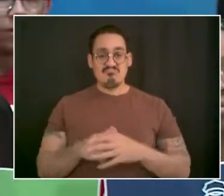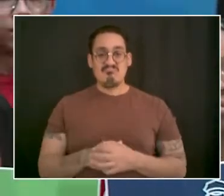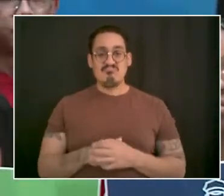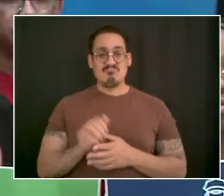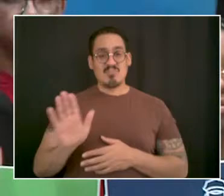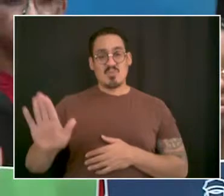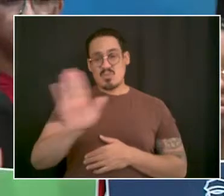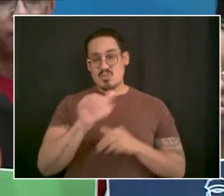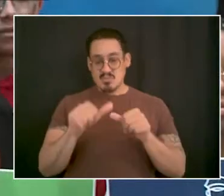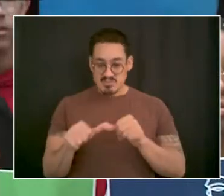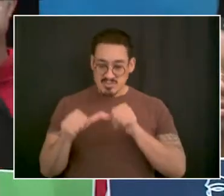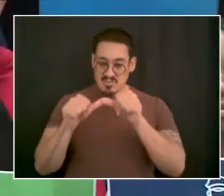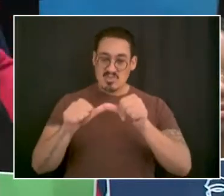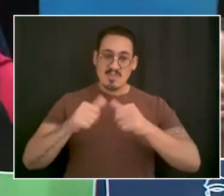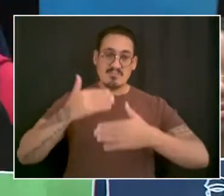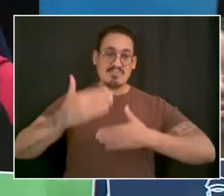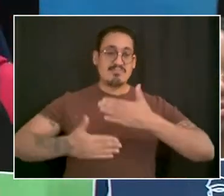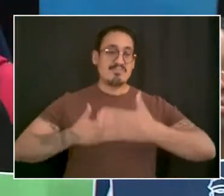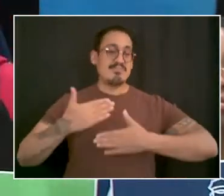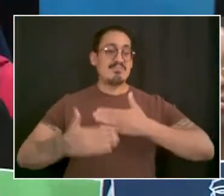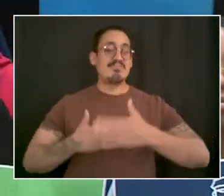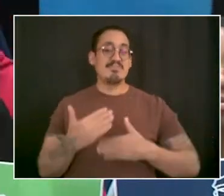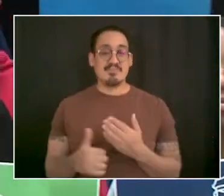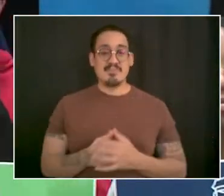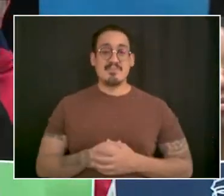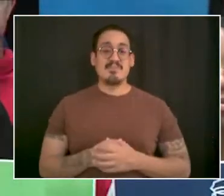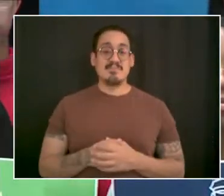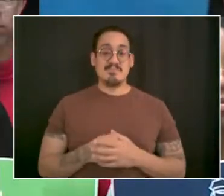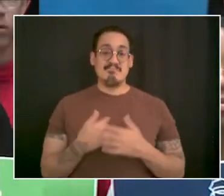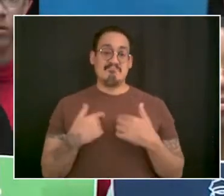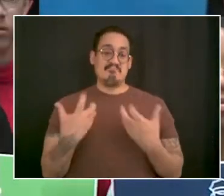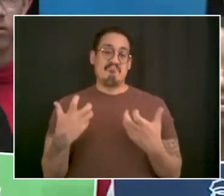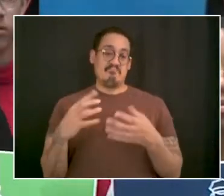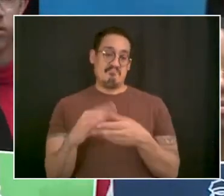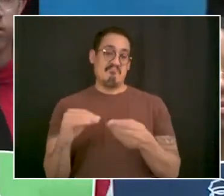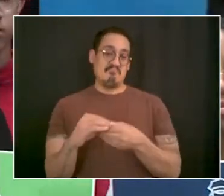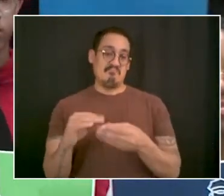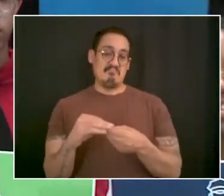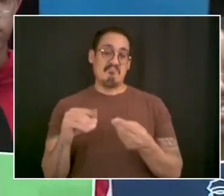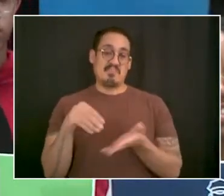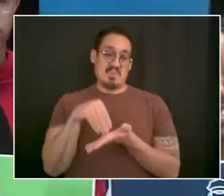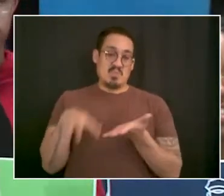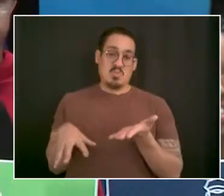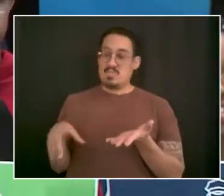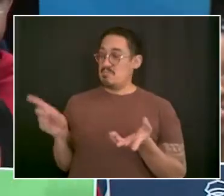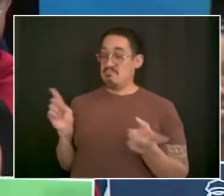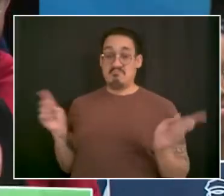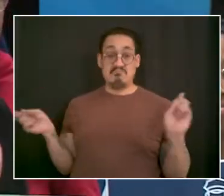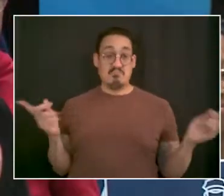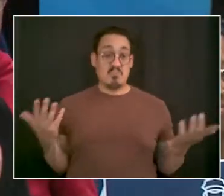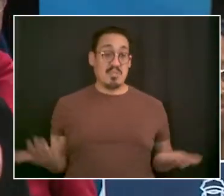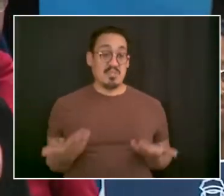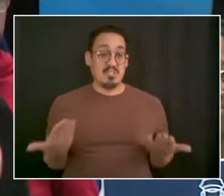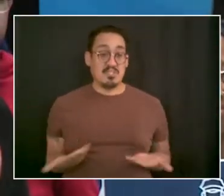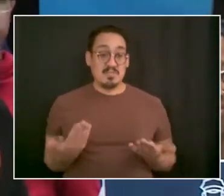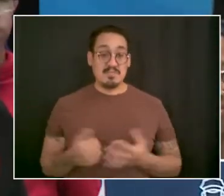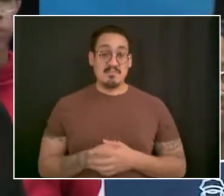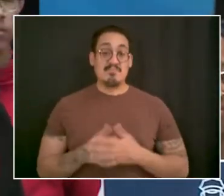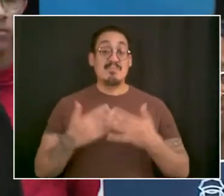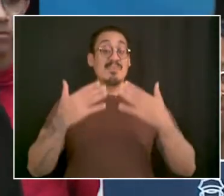of the progress. And let me say this to the students who are here. Thank